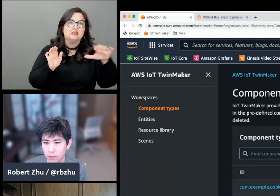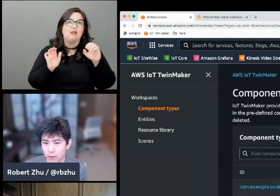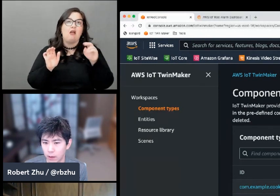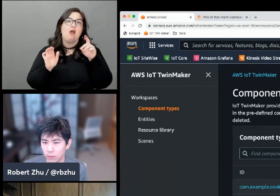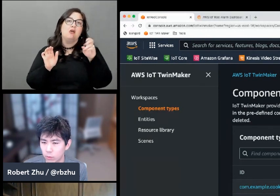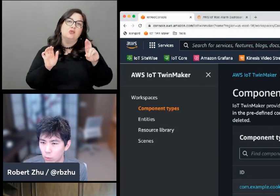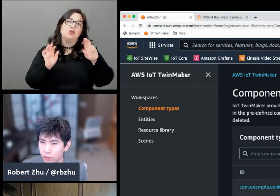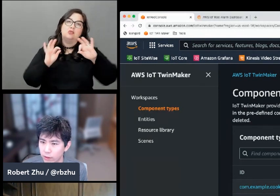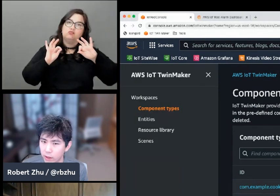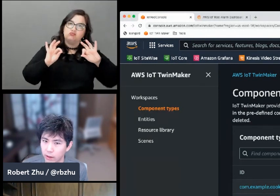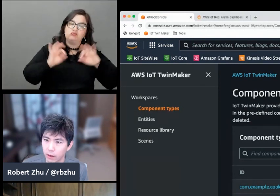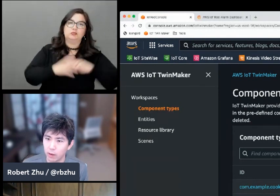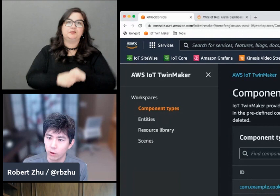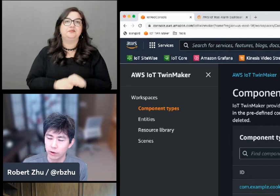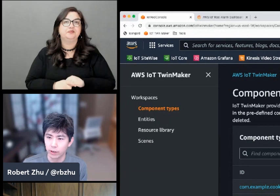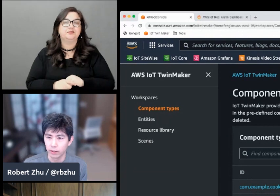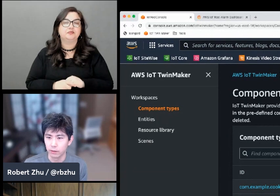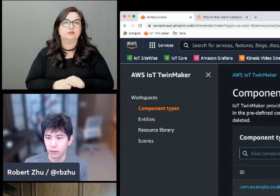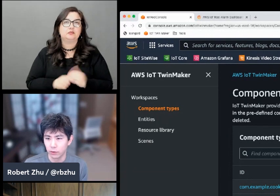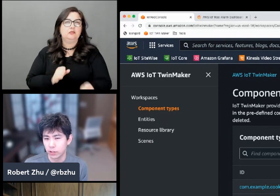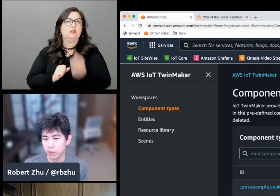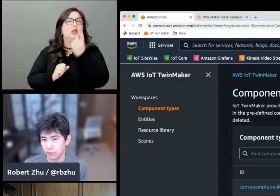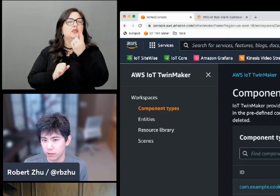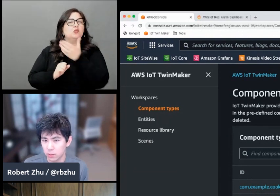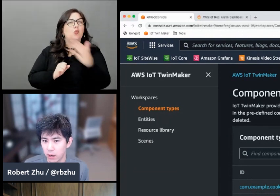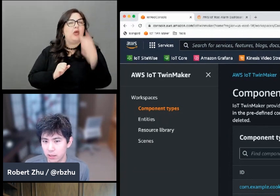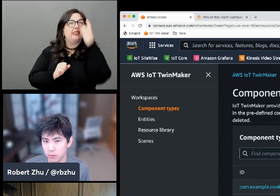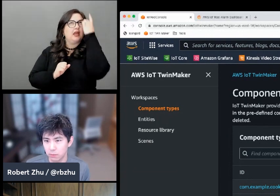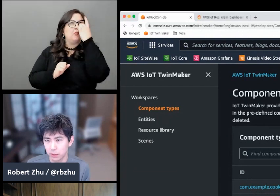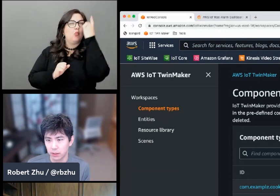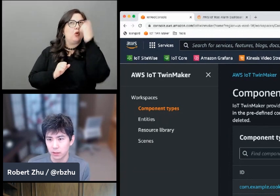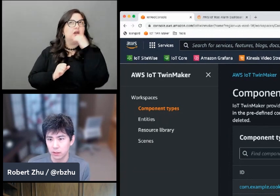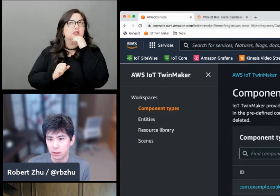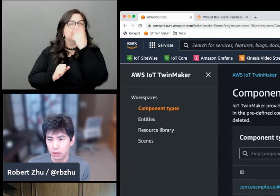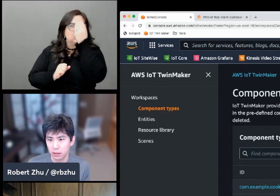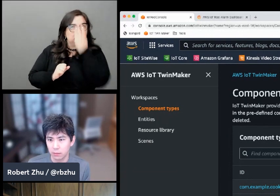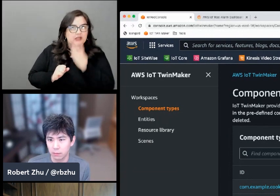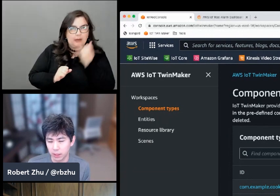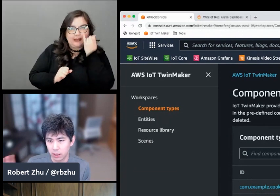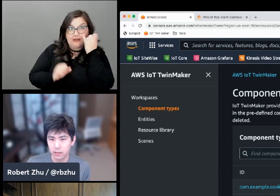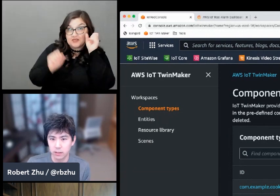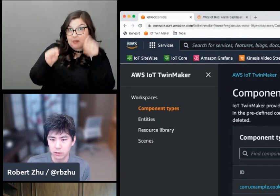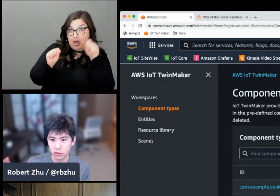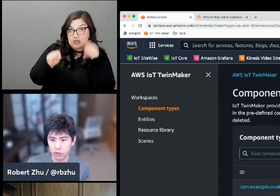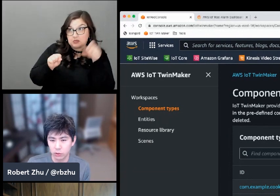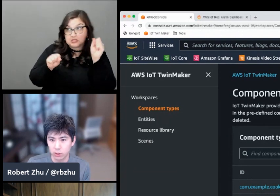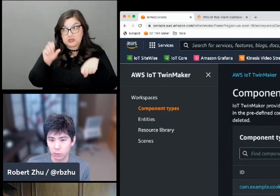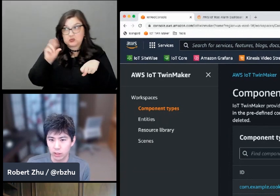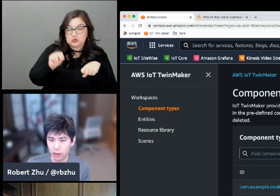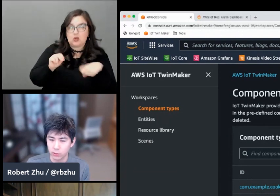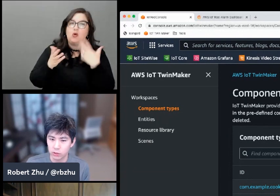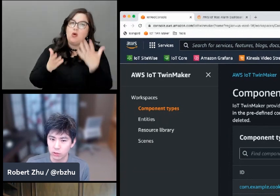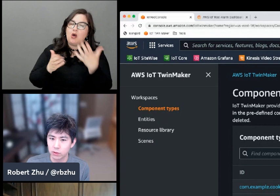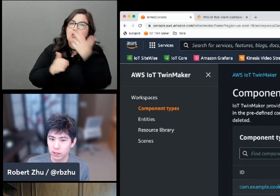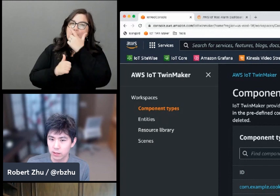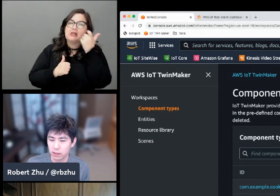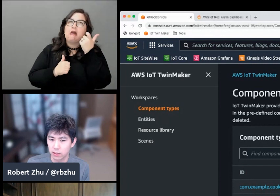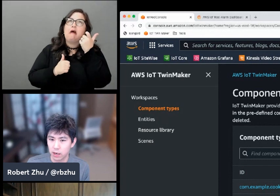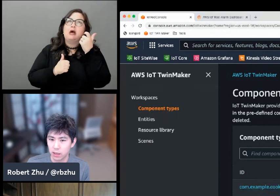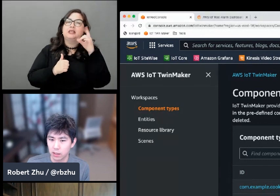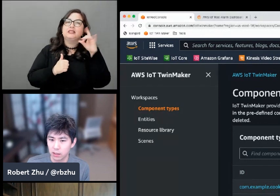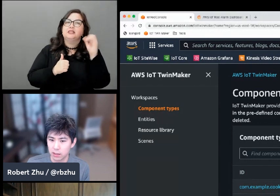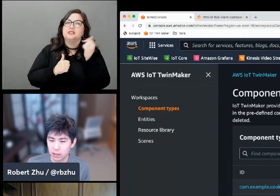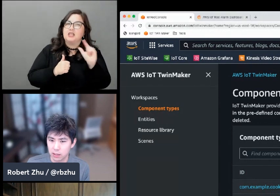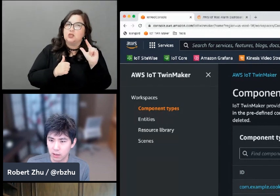Yeah, one thing that I'm wondering, and you tell me if this is possible, but because it's a digital twin, we can actually do things